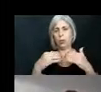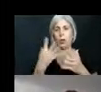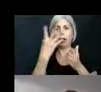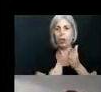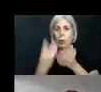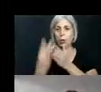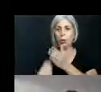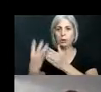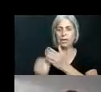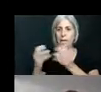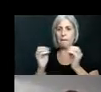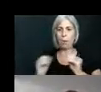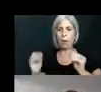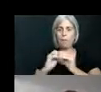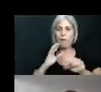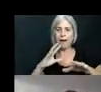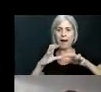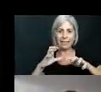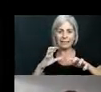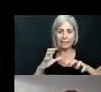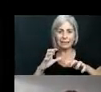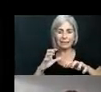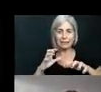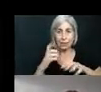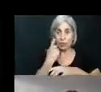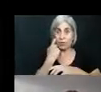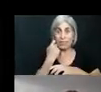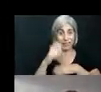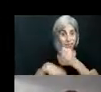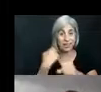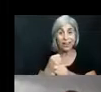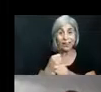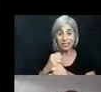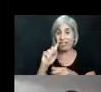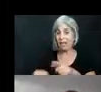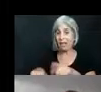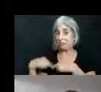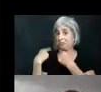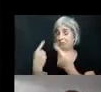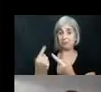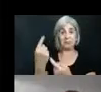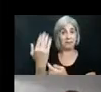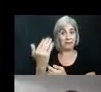ice in just the recent couple of years than we have in the last 1500.